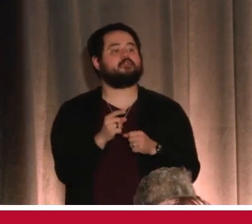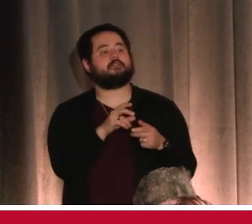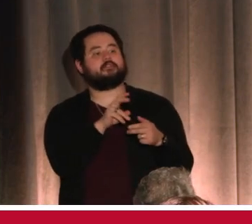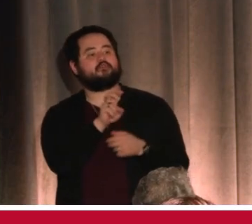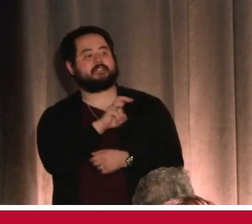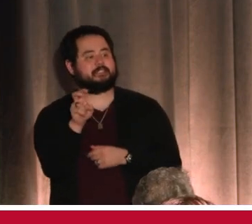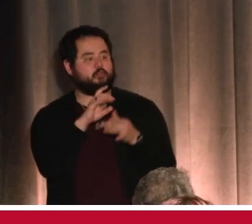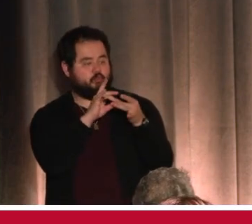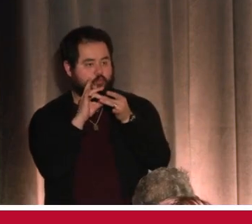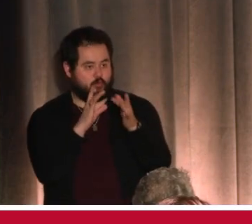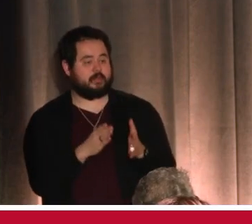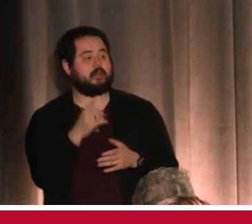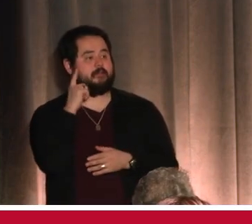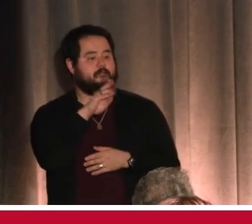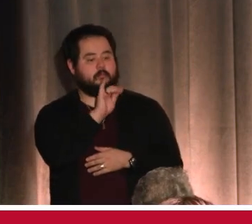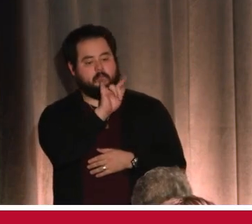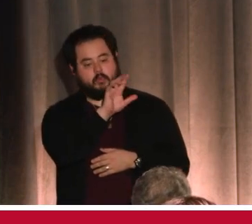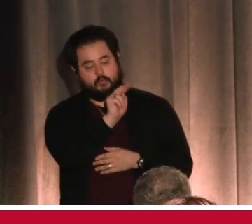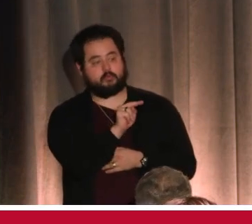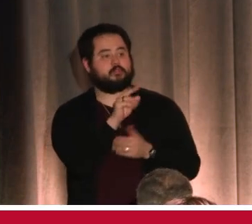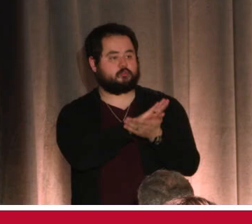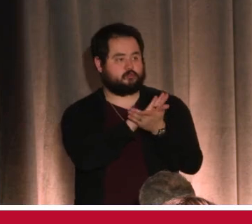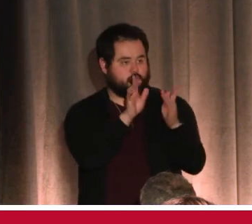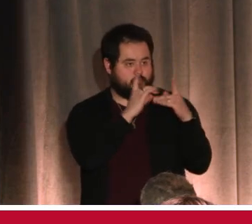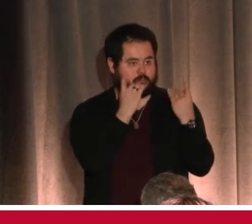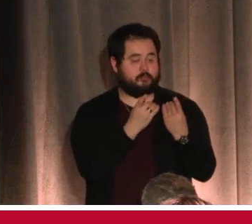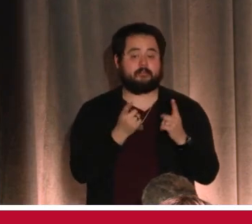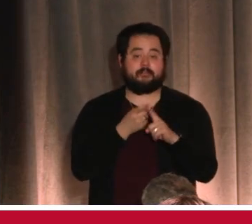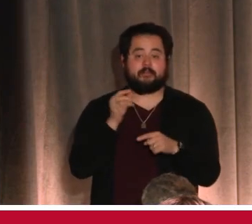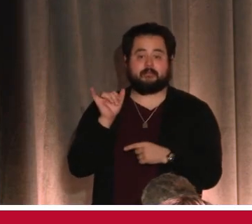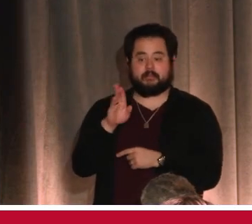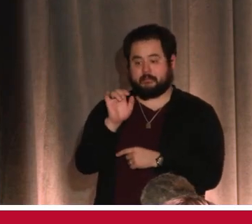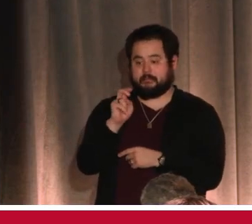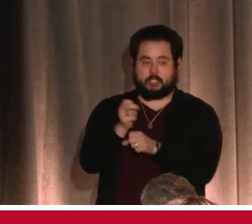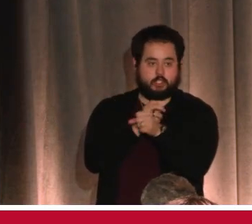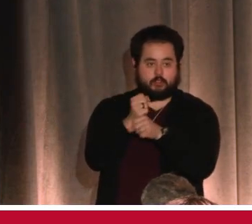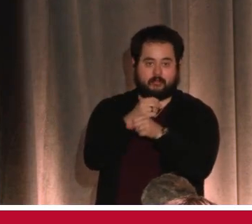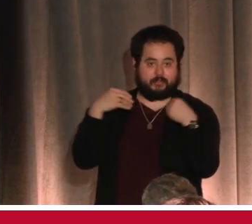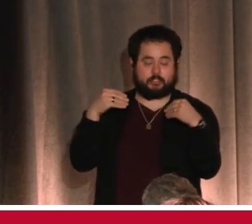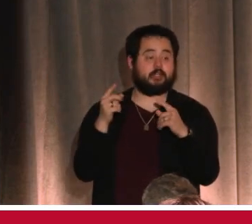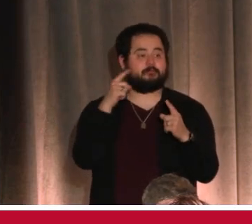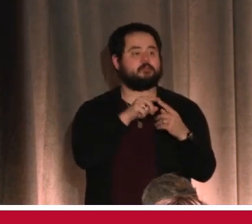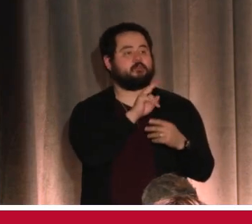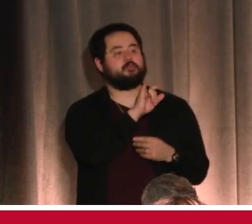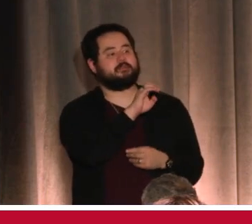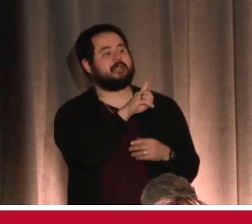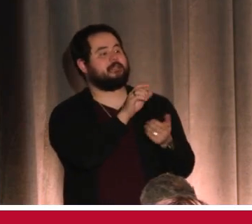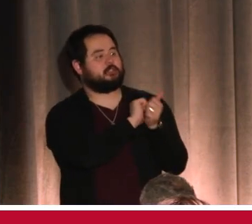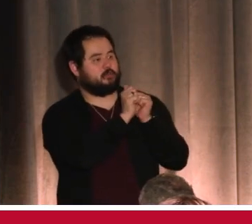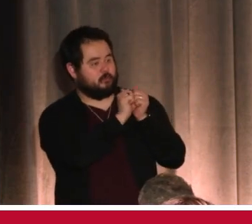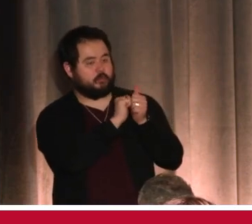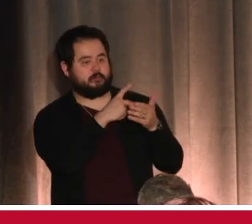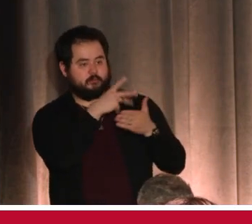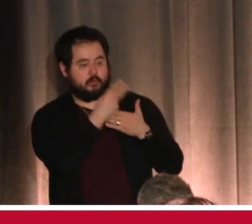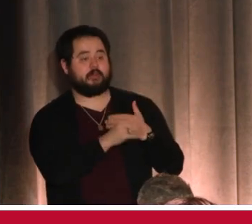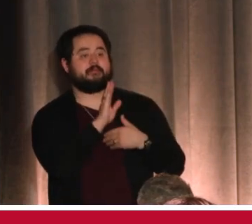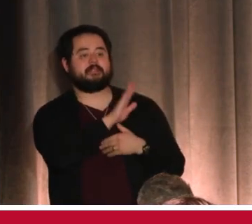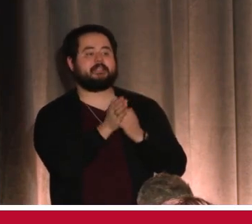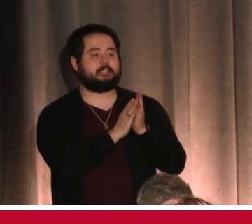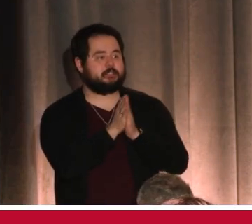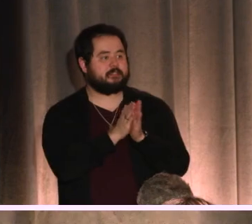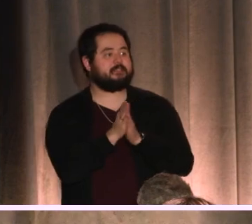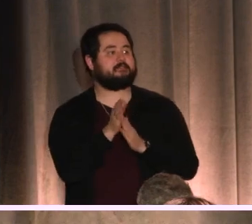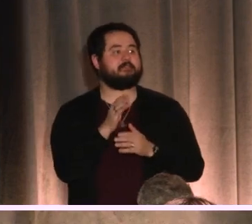School District. From Baldwin Bean Coffee Shop to United Sports Programs, Eric's initiatives promote integrated employment and